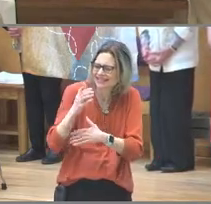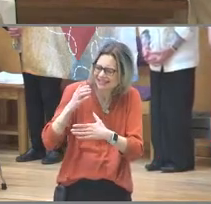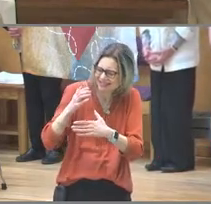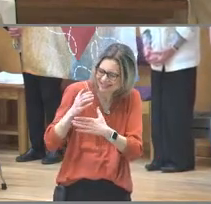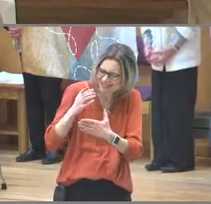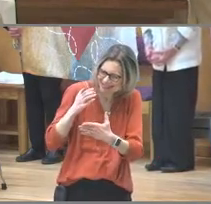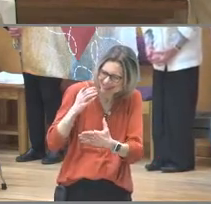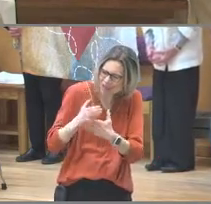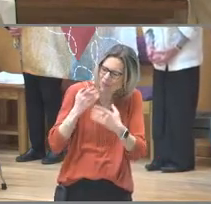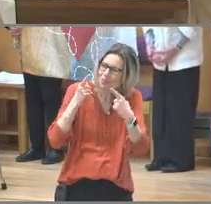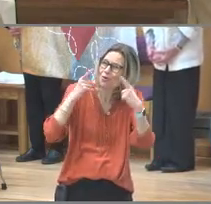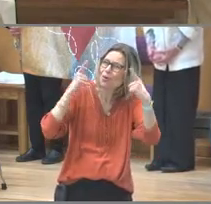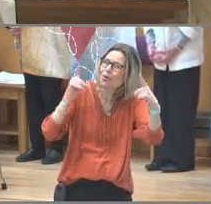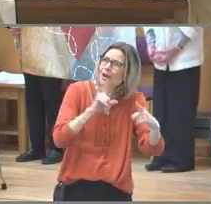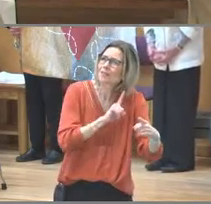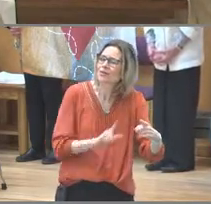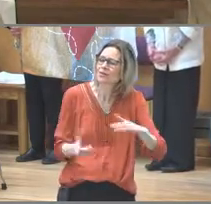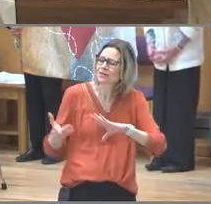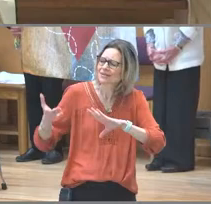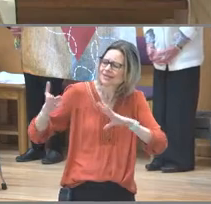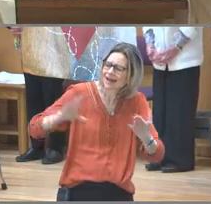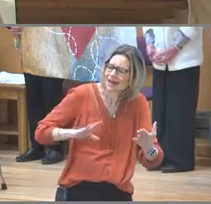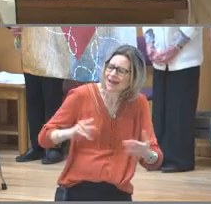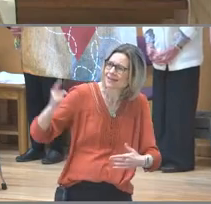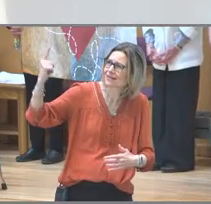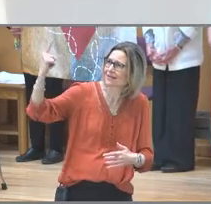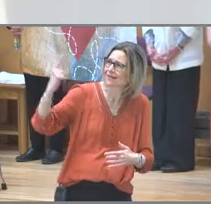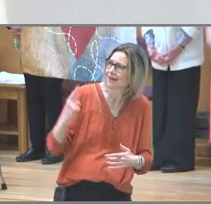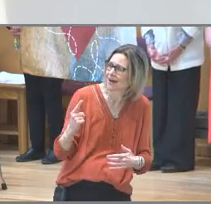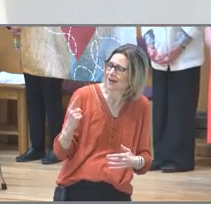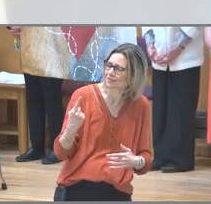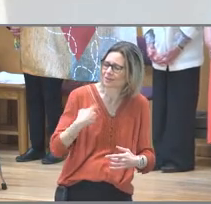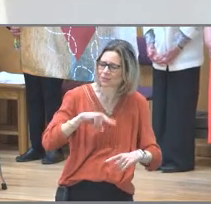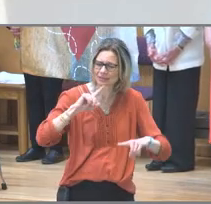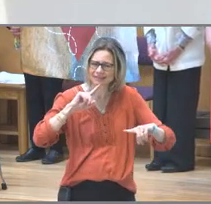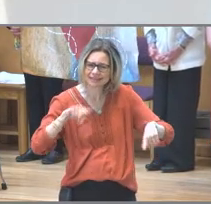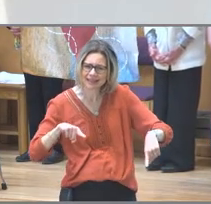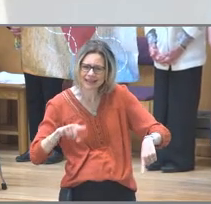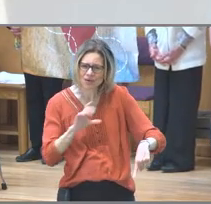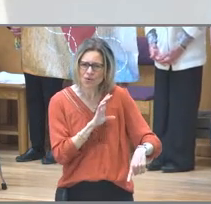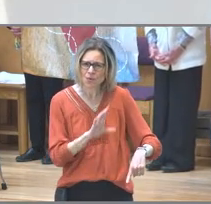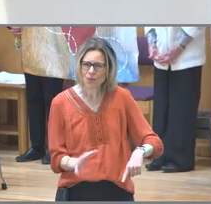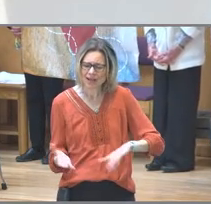Lord's death until he comes, and we say, Christ has died. Christ has risen.